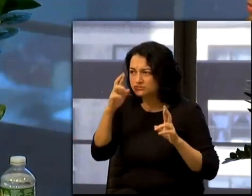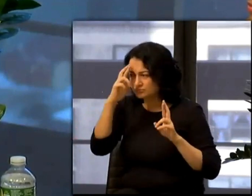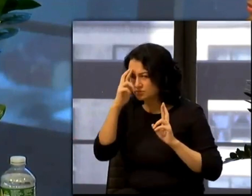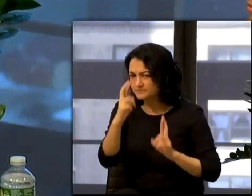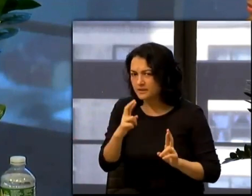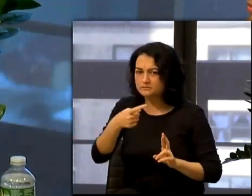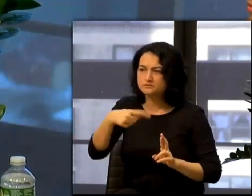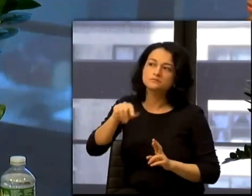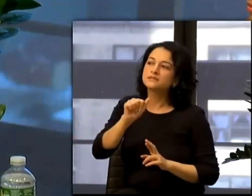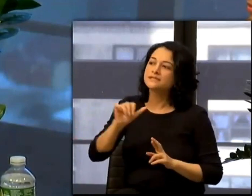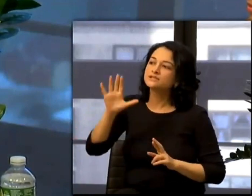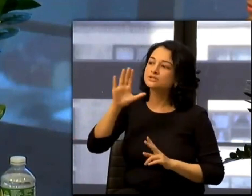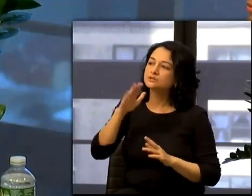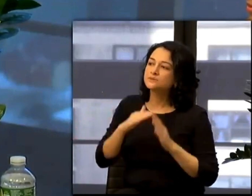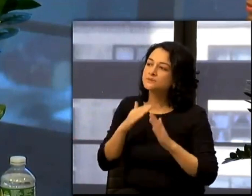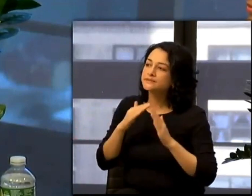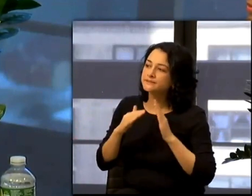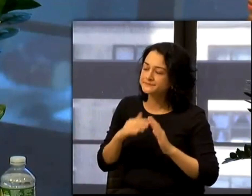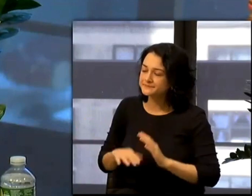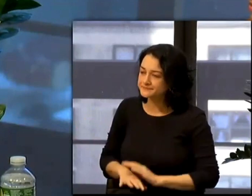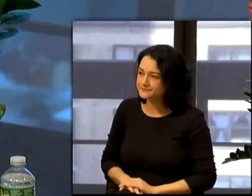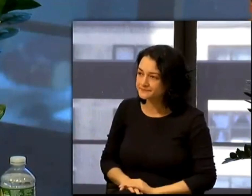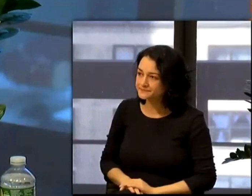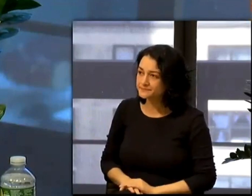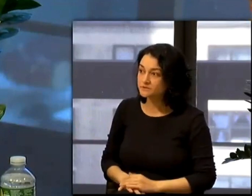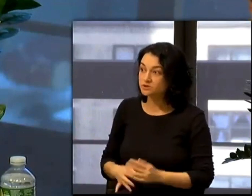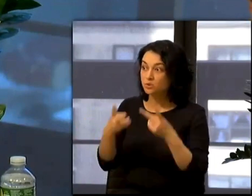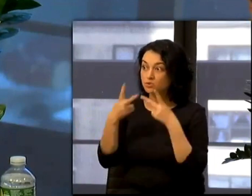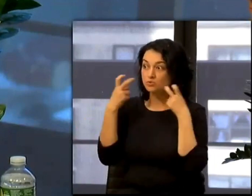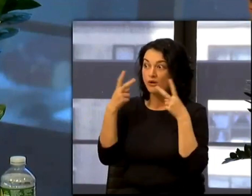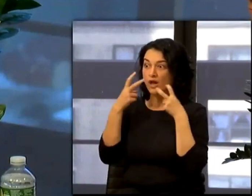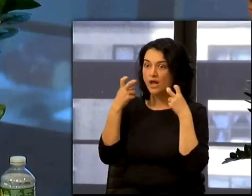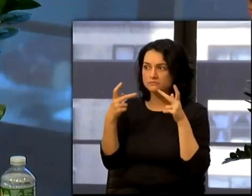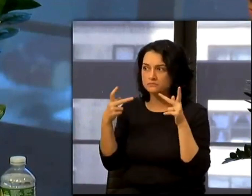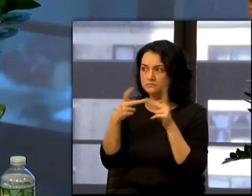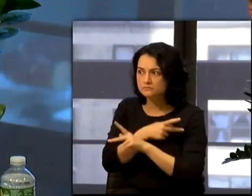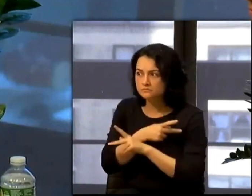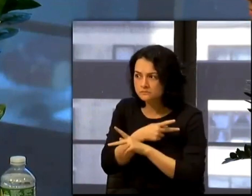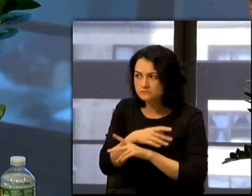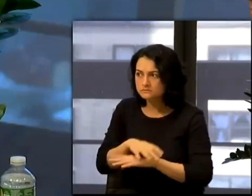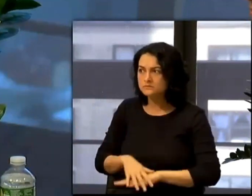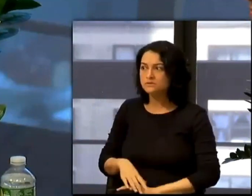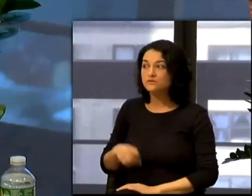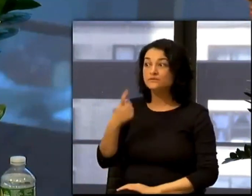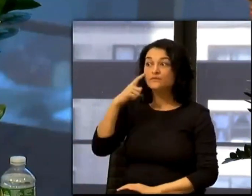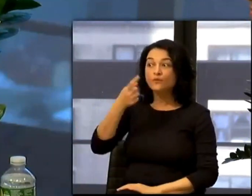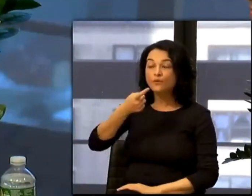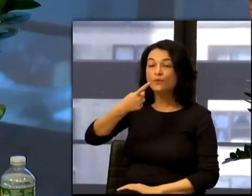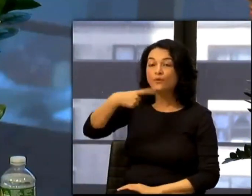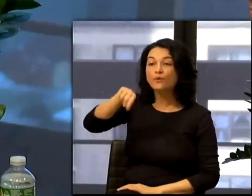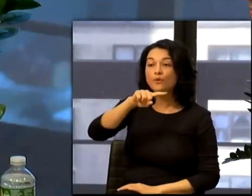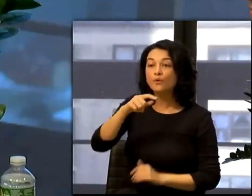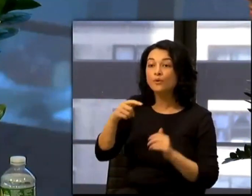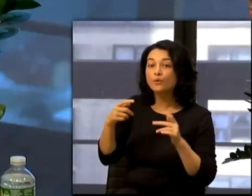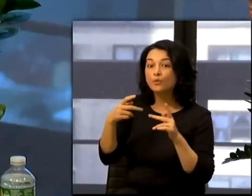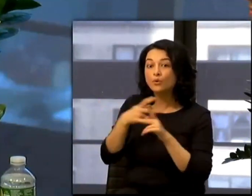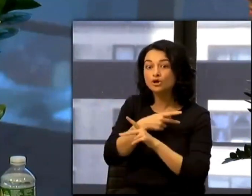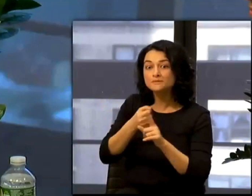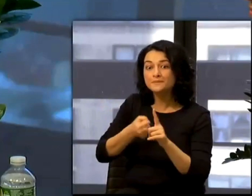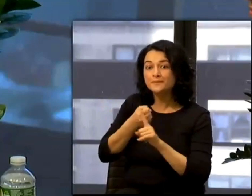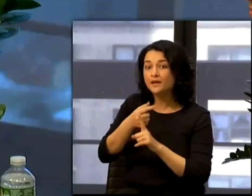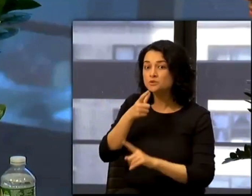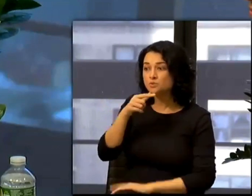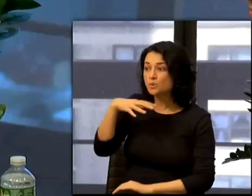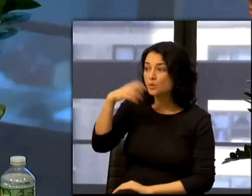particular for older adults and women older adults. I just wanted